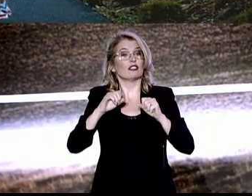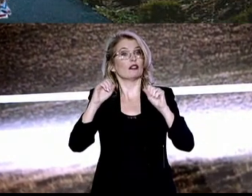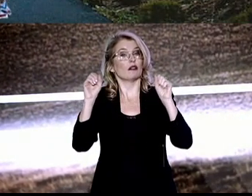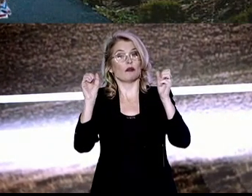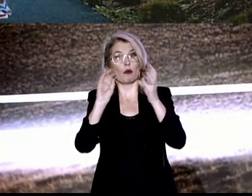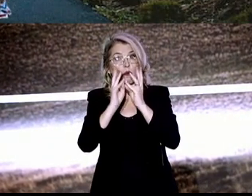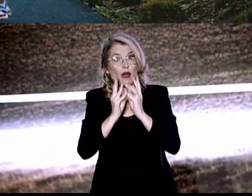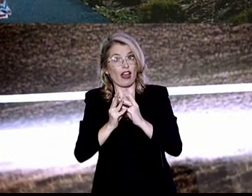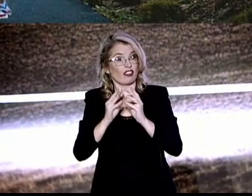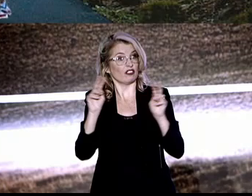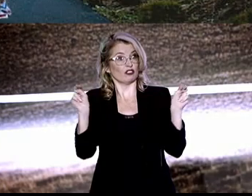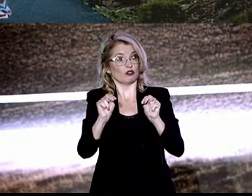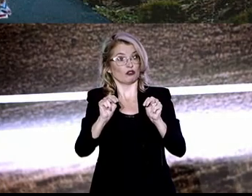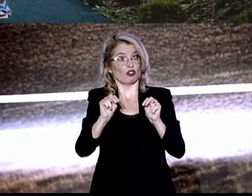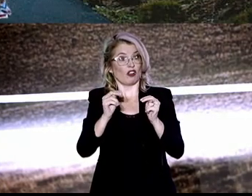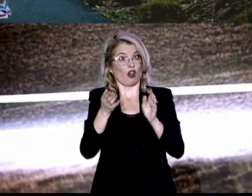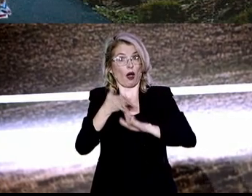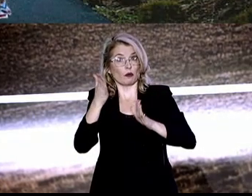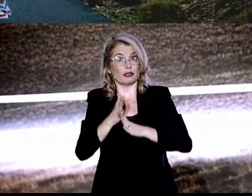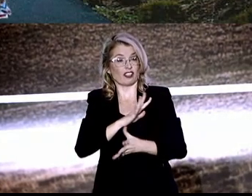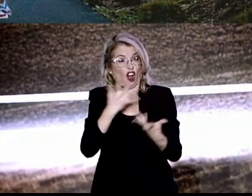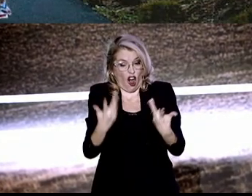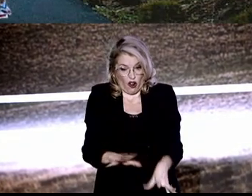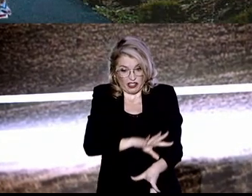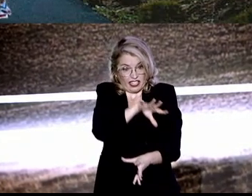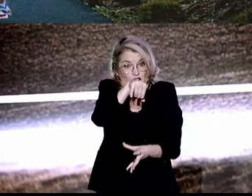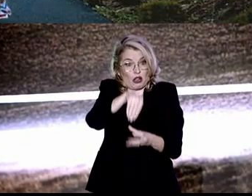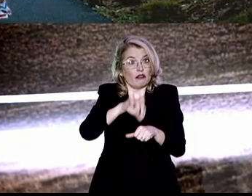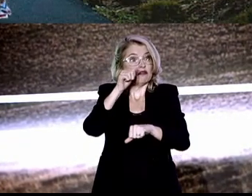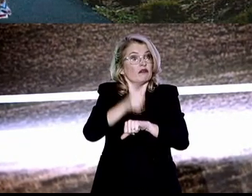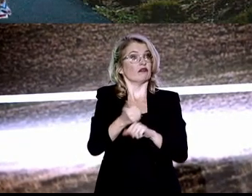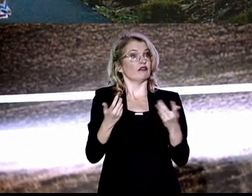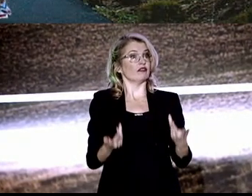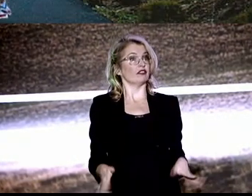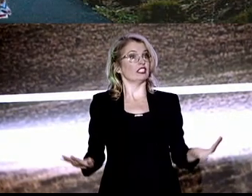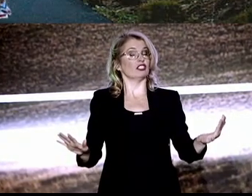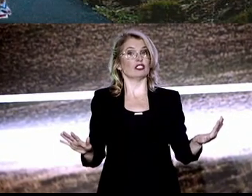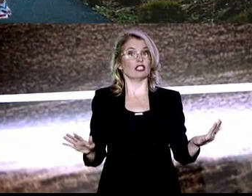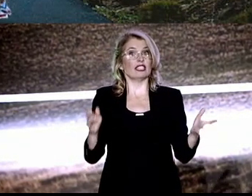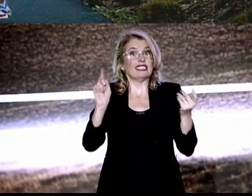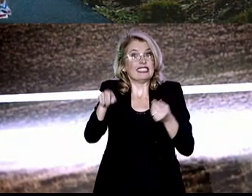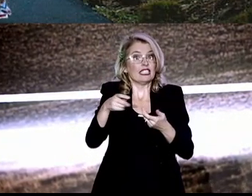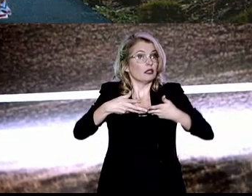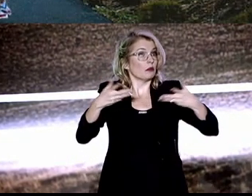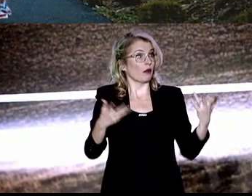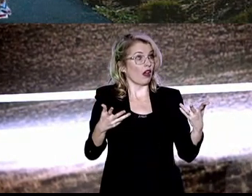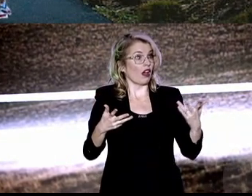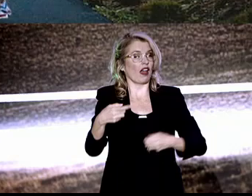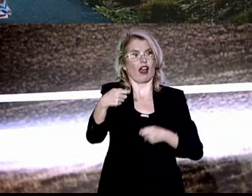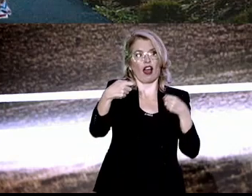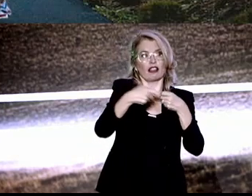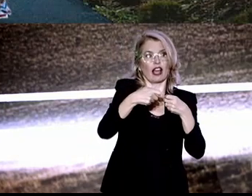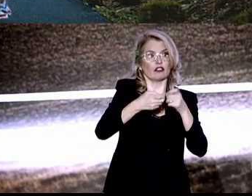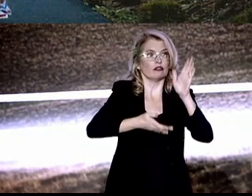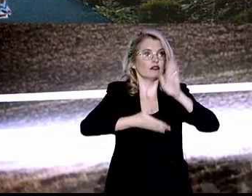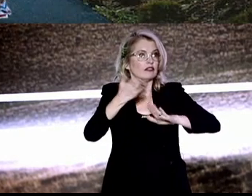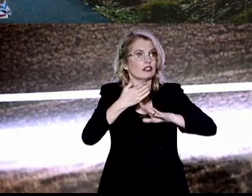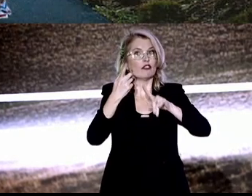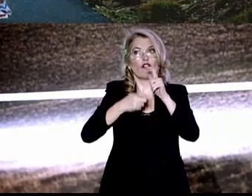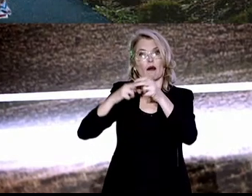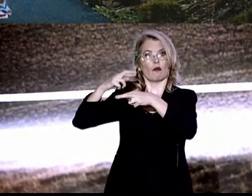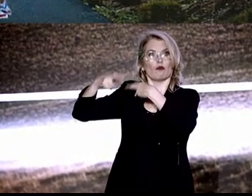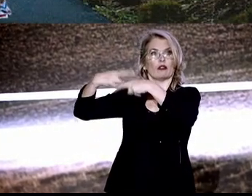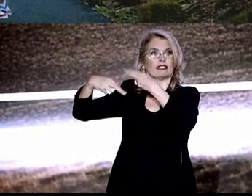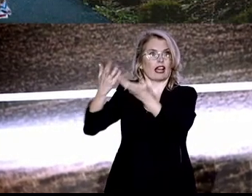operations baked in. All they need for this is a supply of electricity generated from renewables.